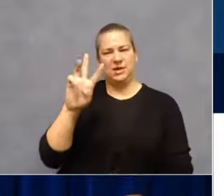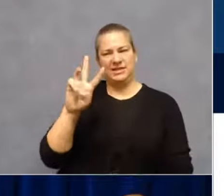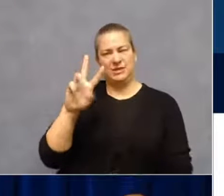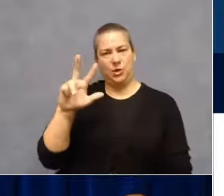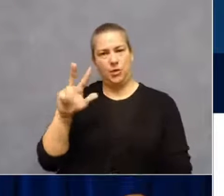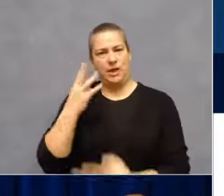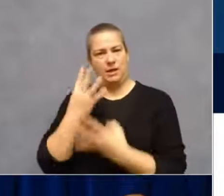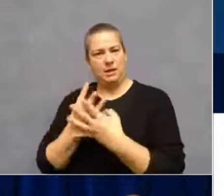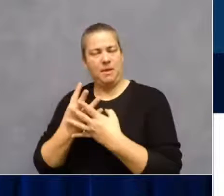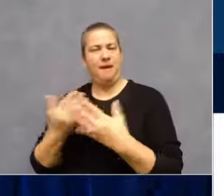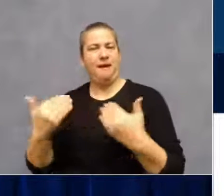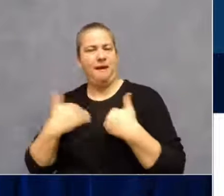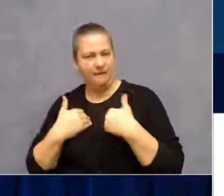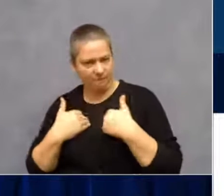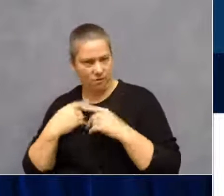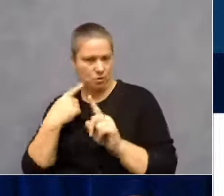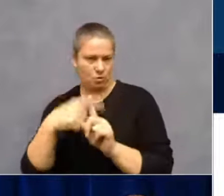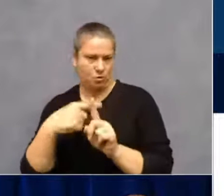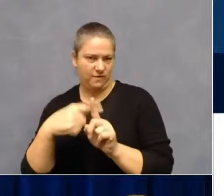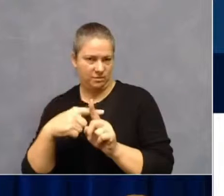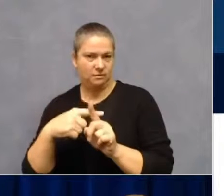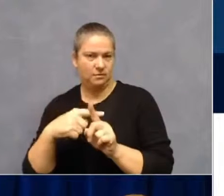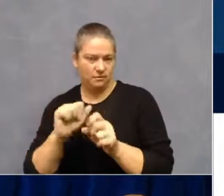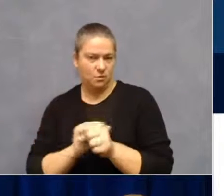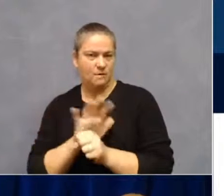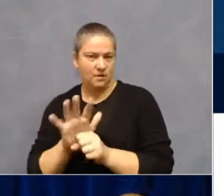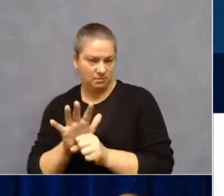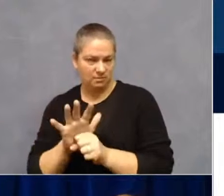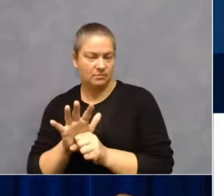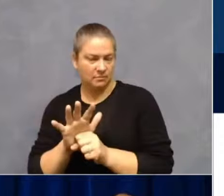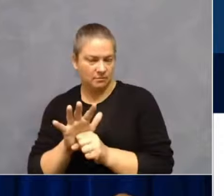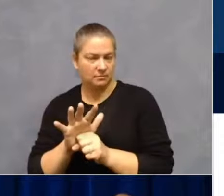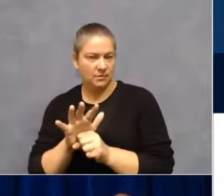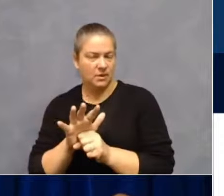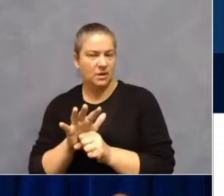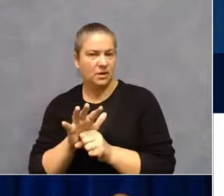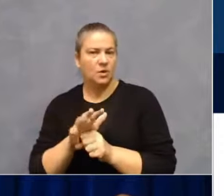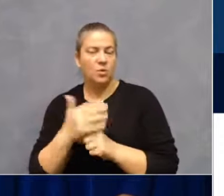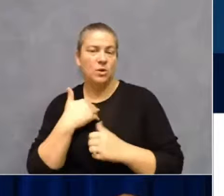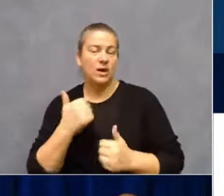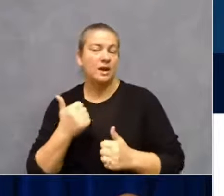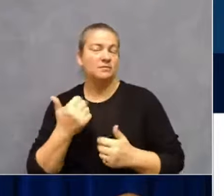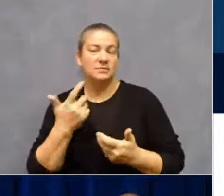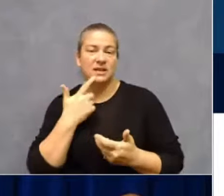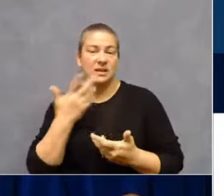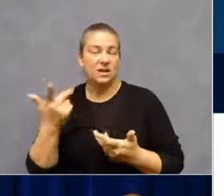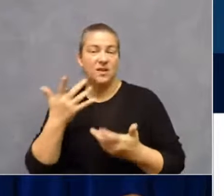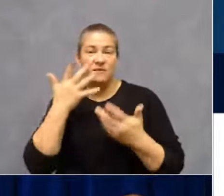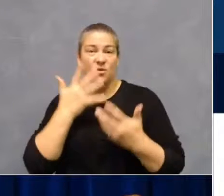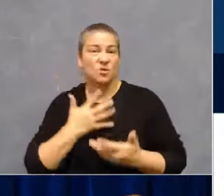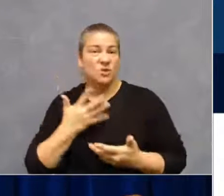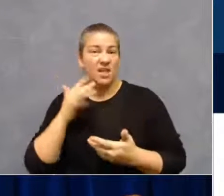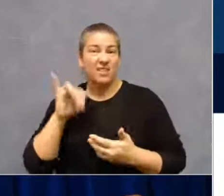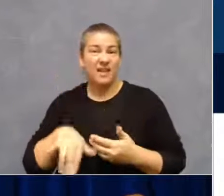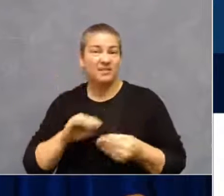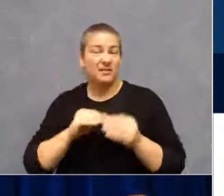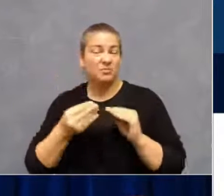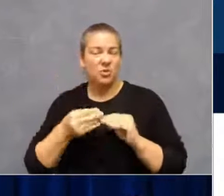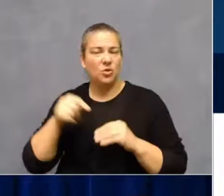cases, and we can explain where virtually every one of those is. And then unfortunately, it's in one location, and we've seen this